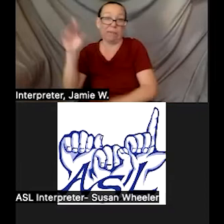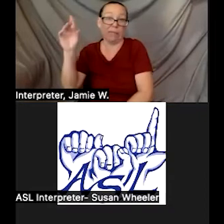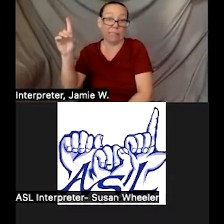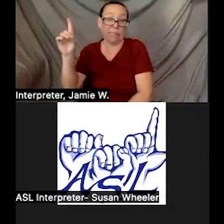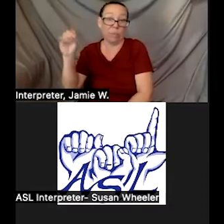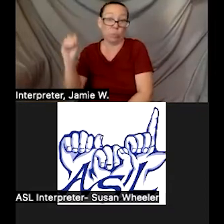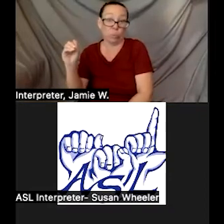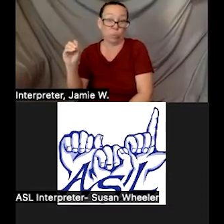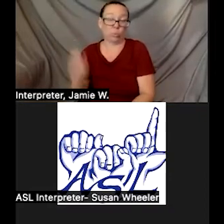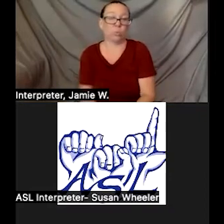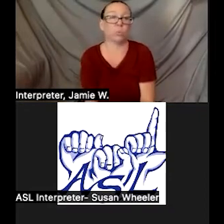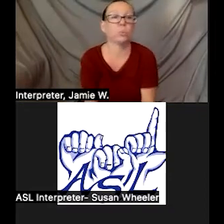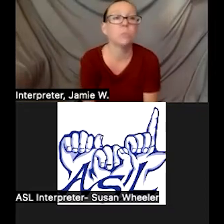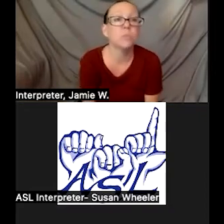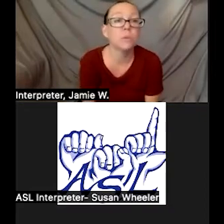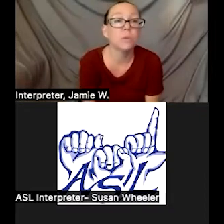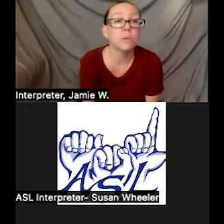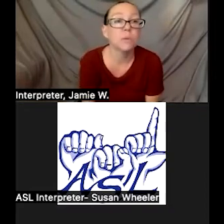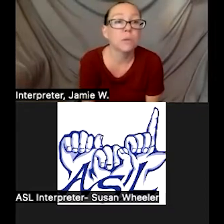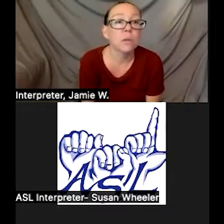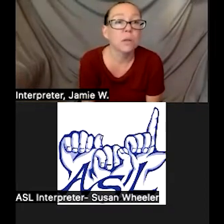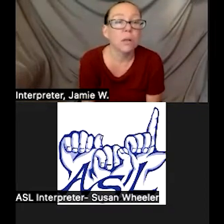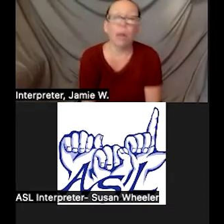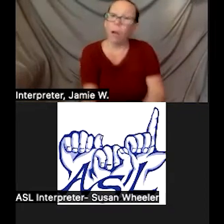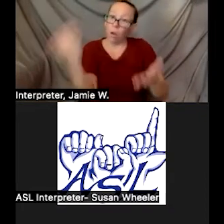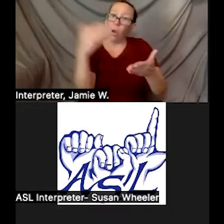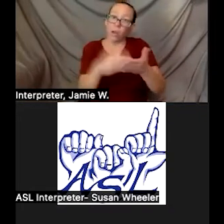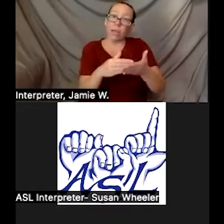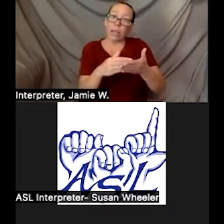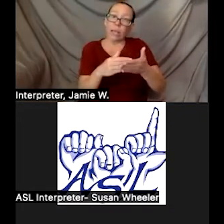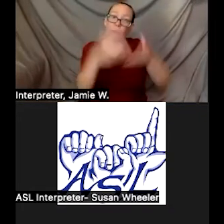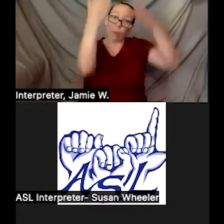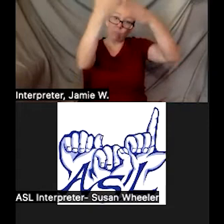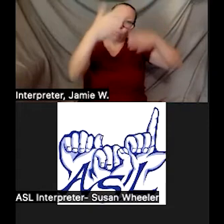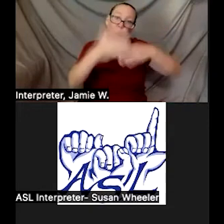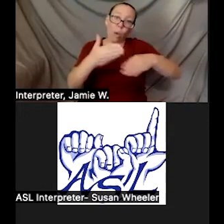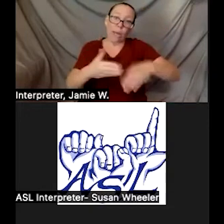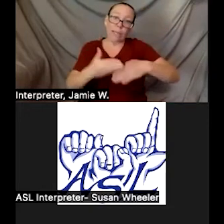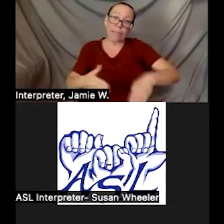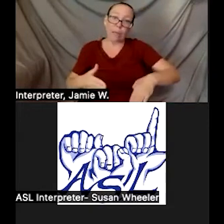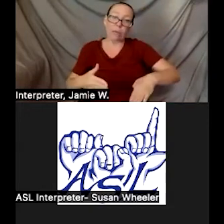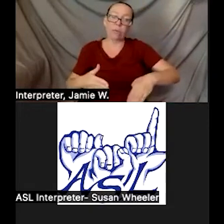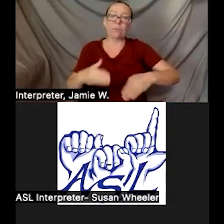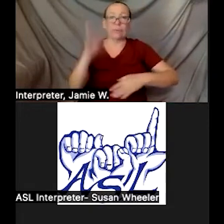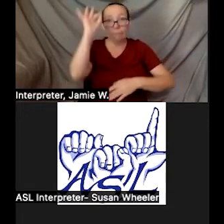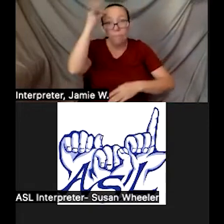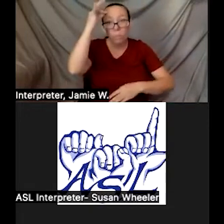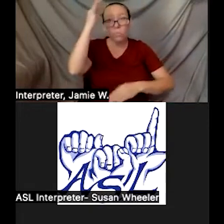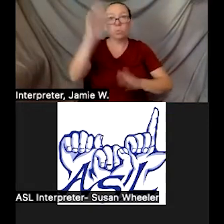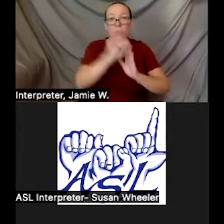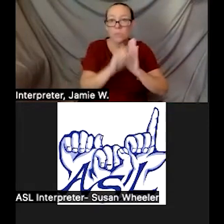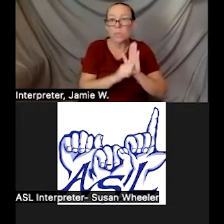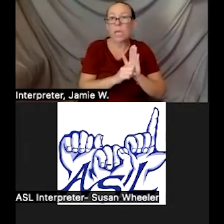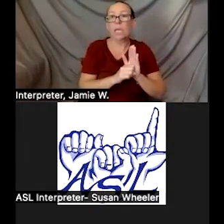Okay, move on, please. And here again, we break down the federal, state, and local